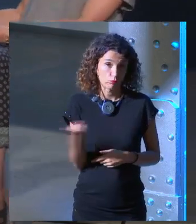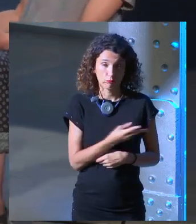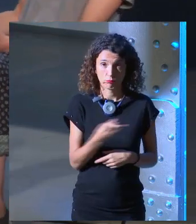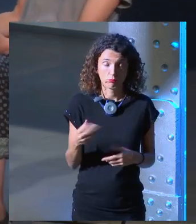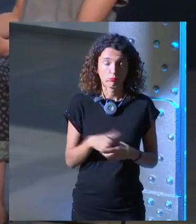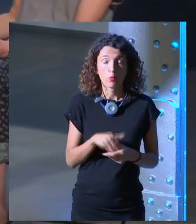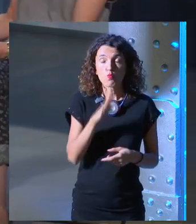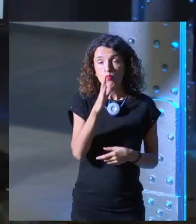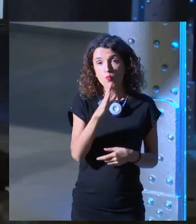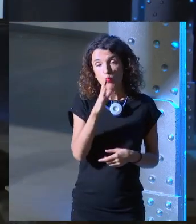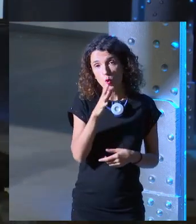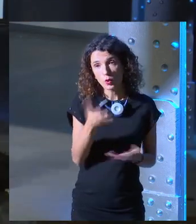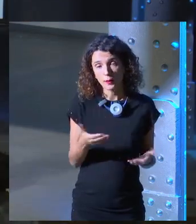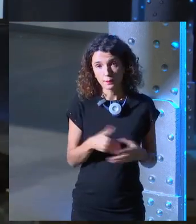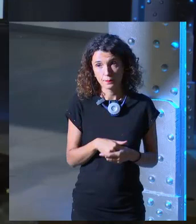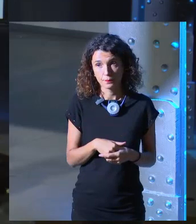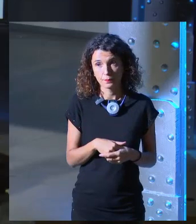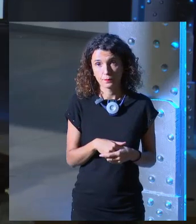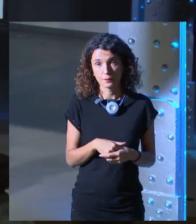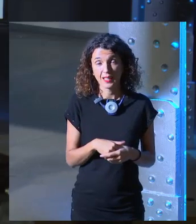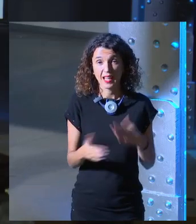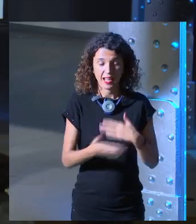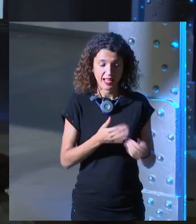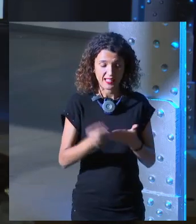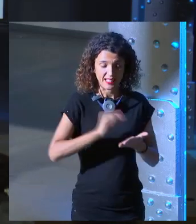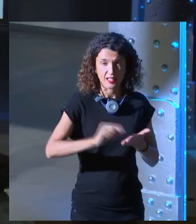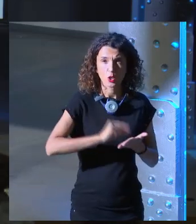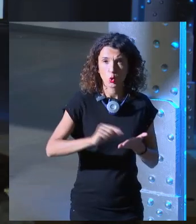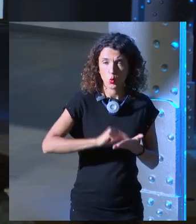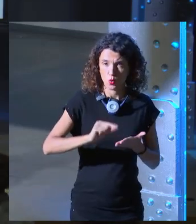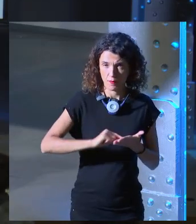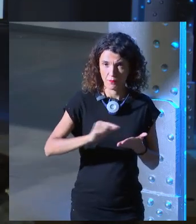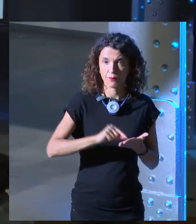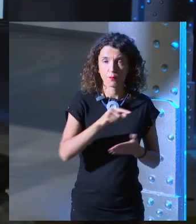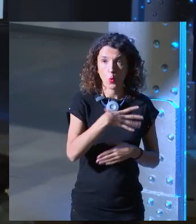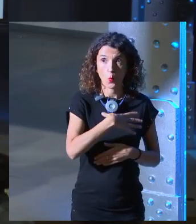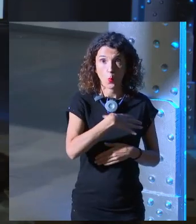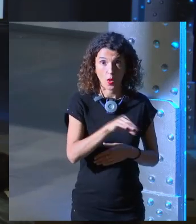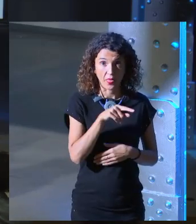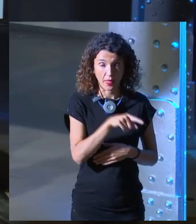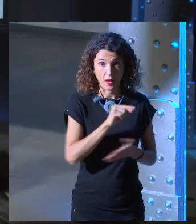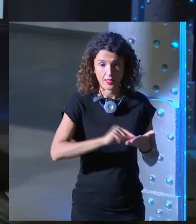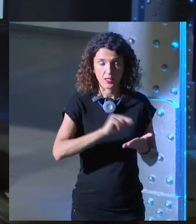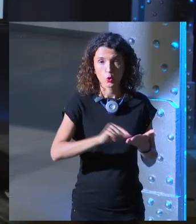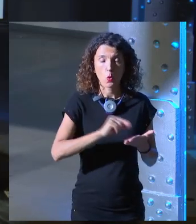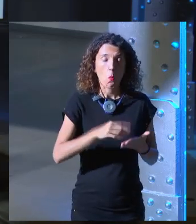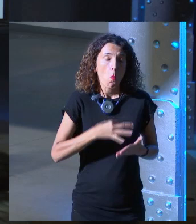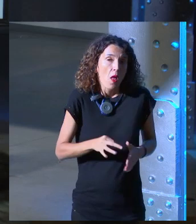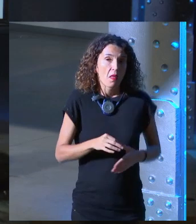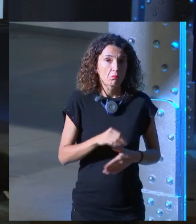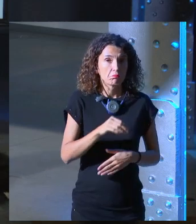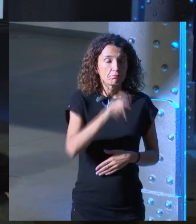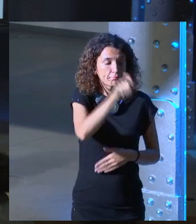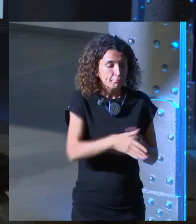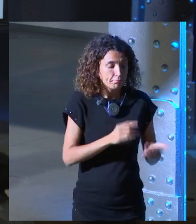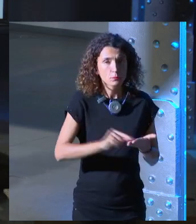Because the thing about writing is that you can be proficient at it, you can put in